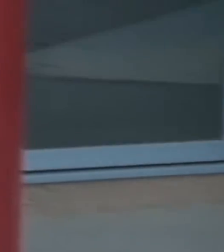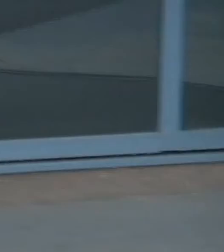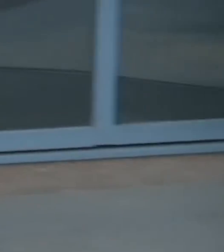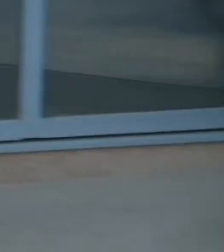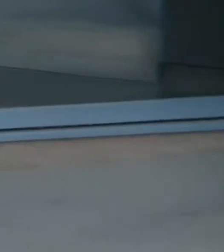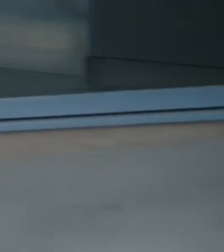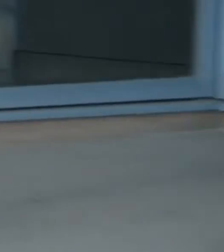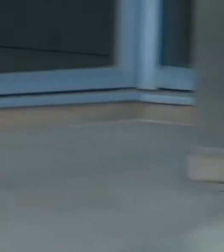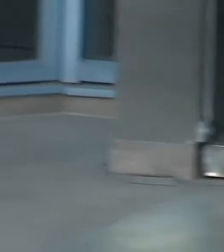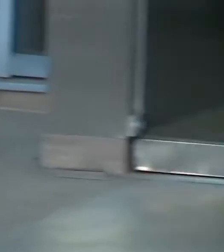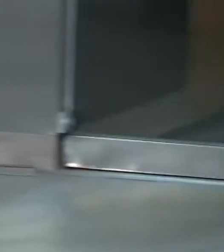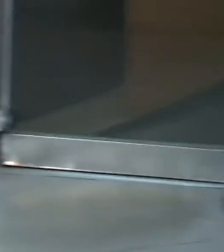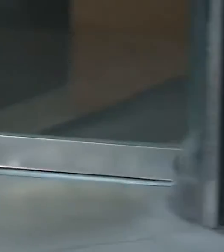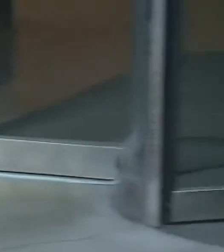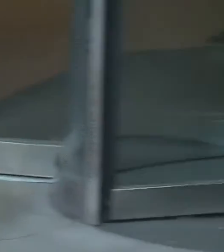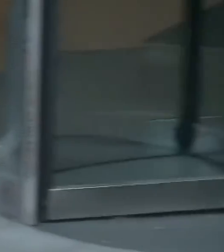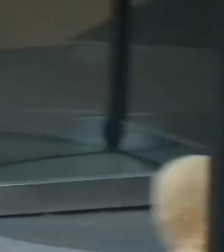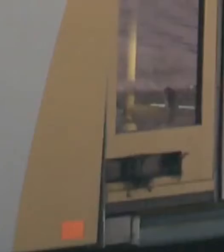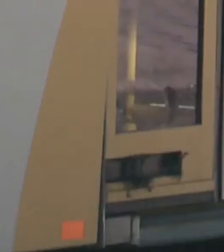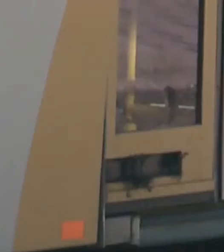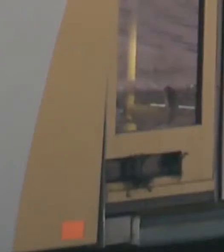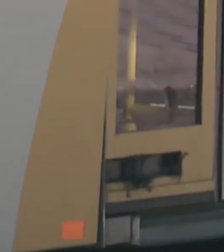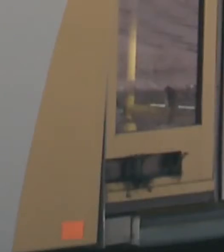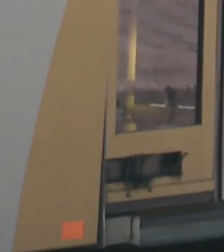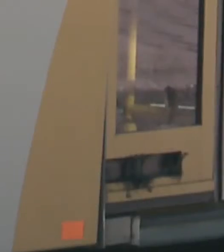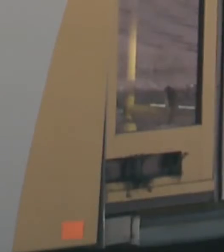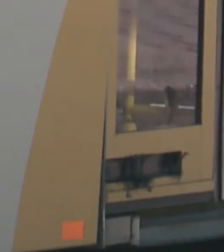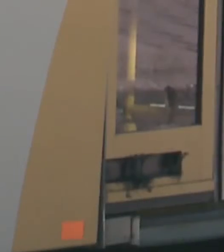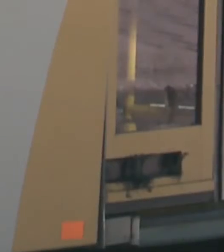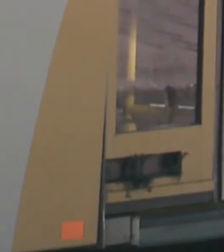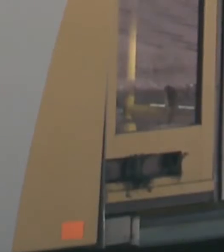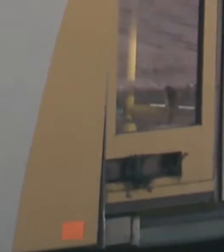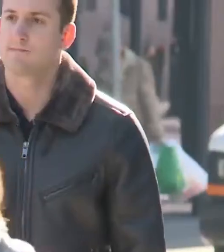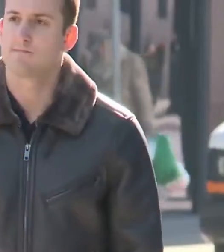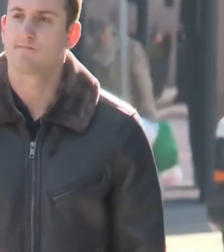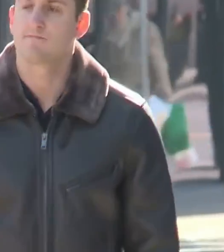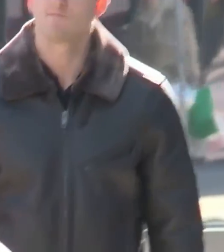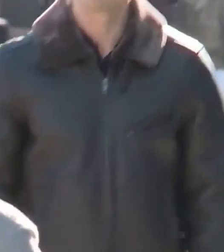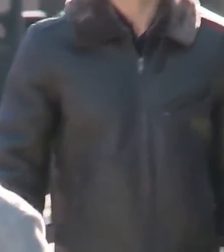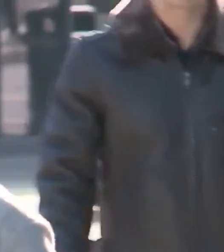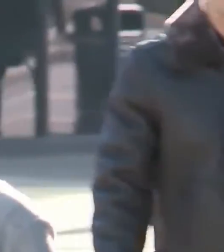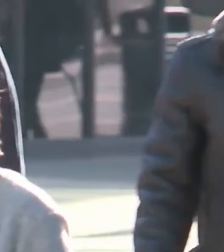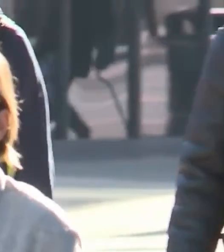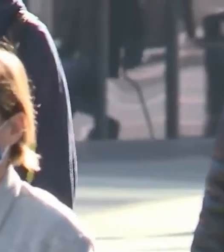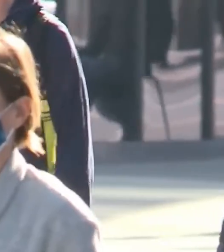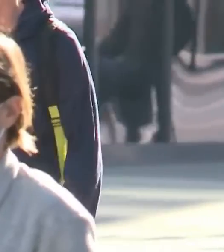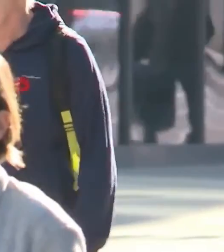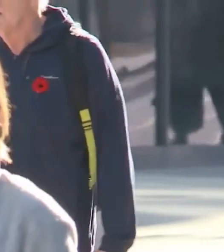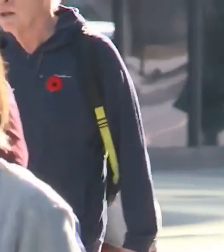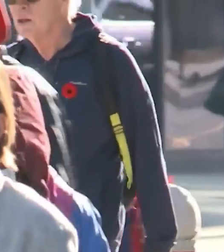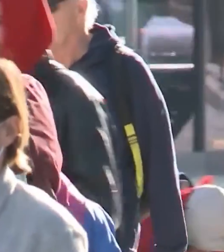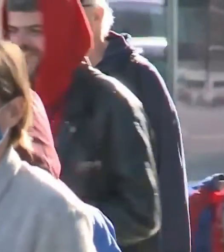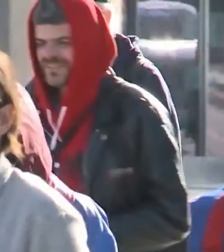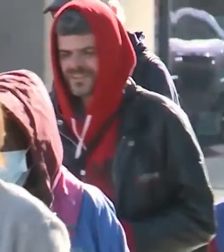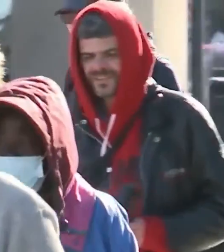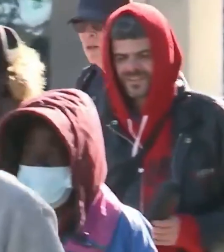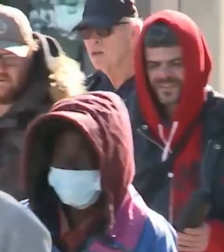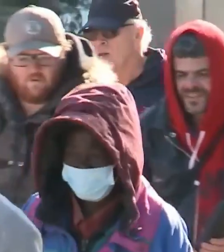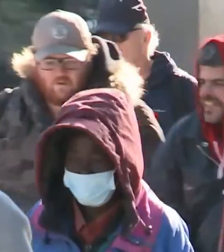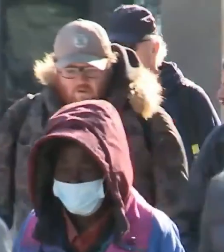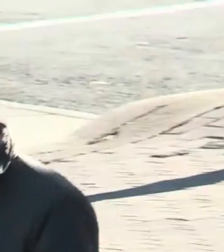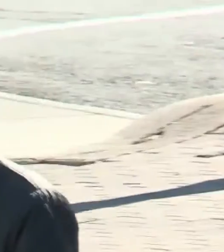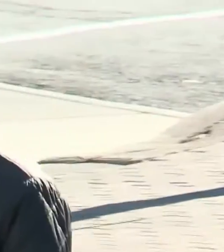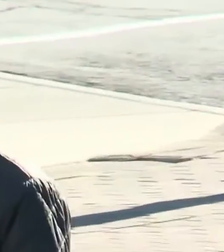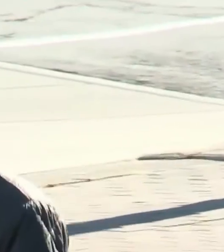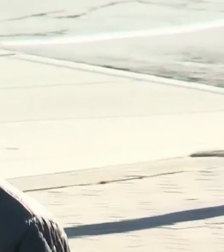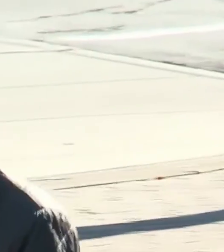is because the virus took longer to reach vulnerable people during the second wave. It started this time in the second wave with young